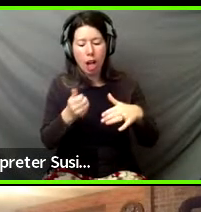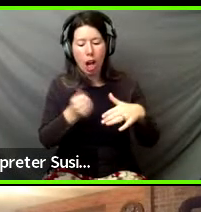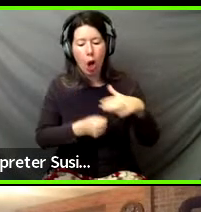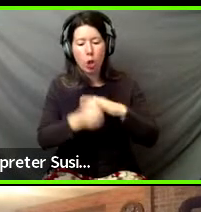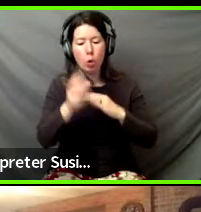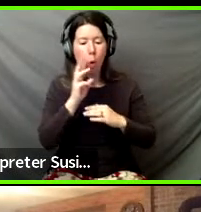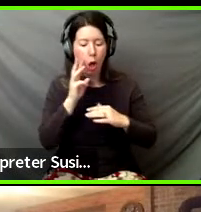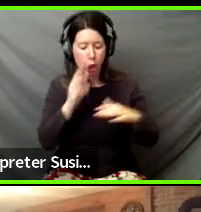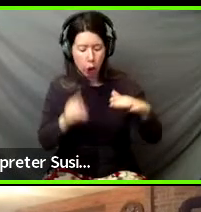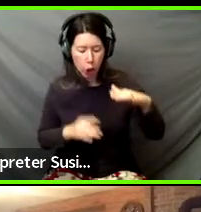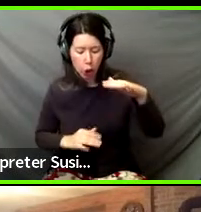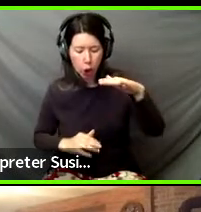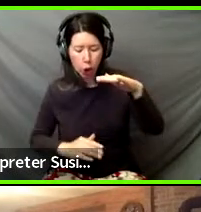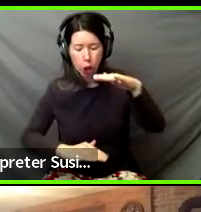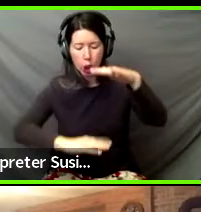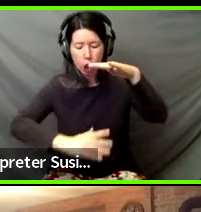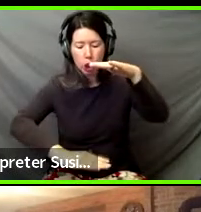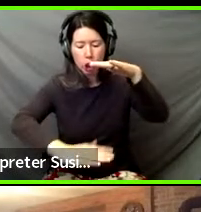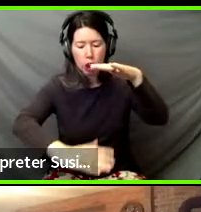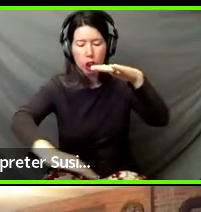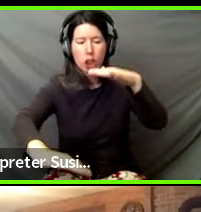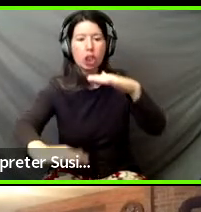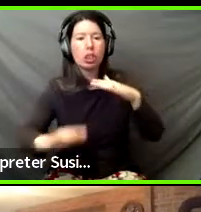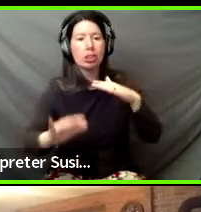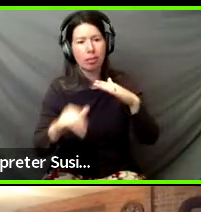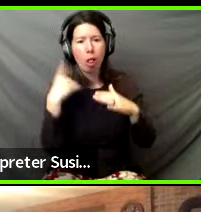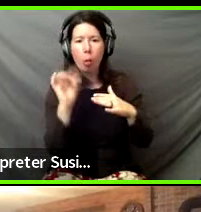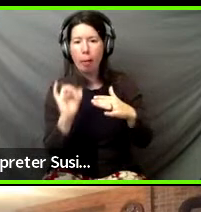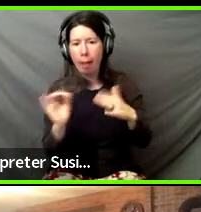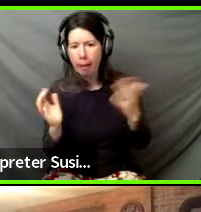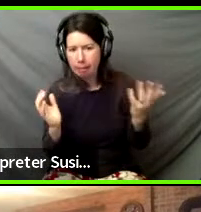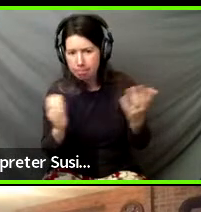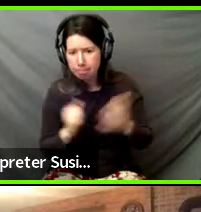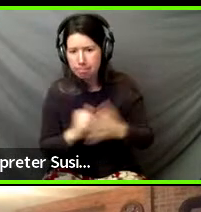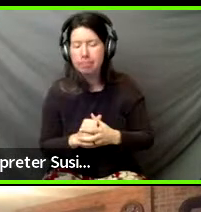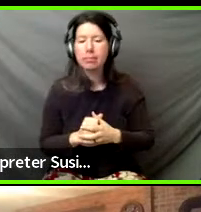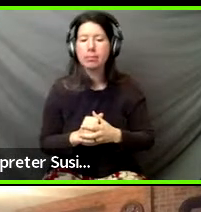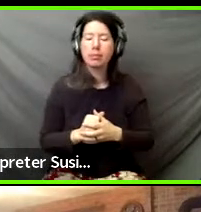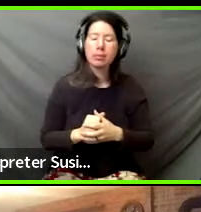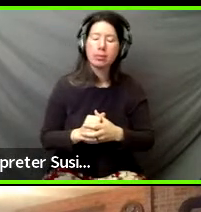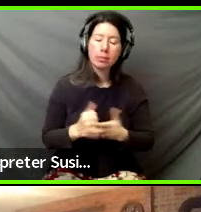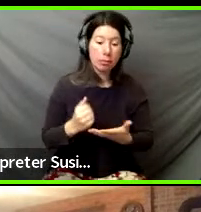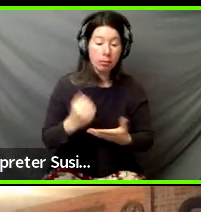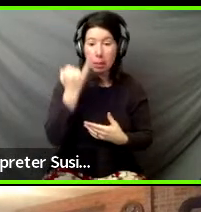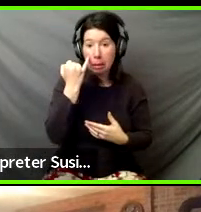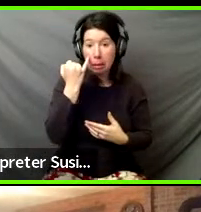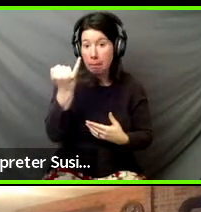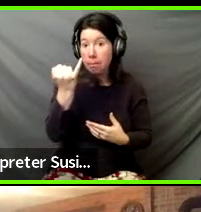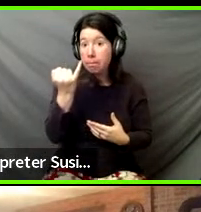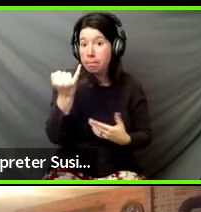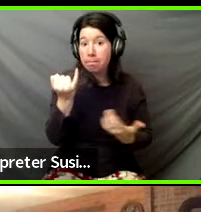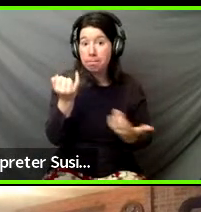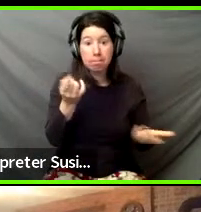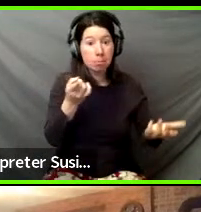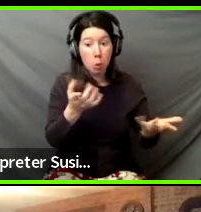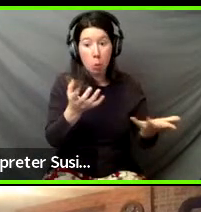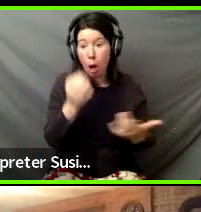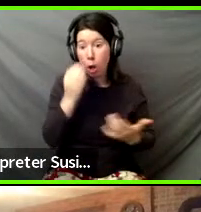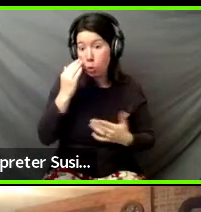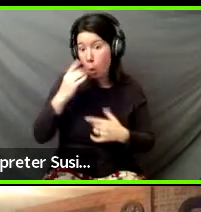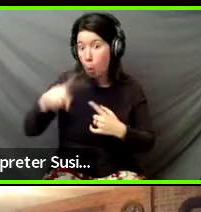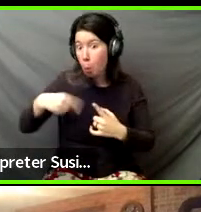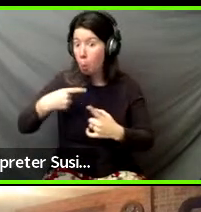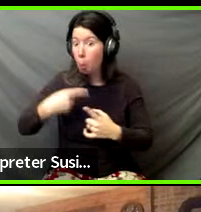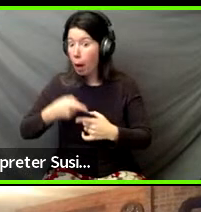surface of the bed of the river looks like. But I'm sure if you would like to know when it's